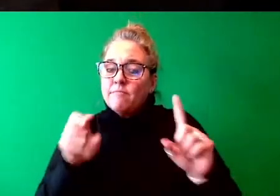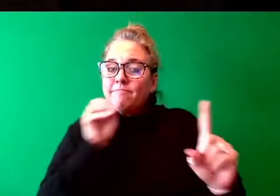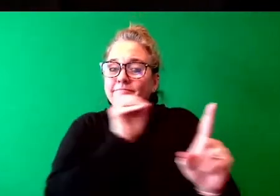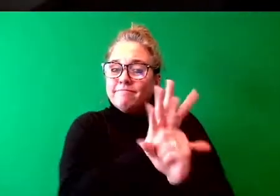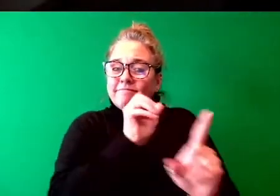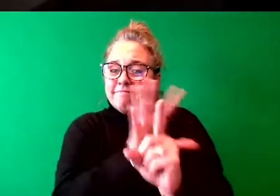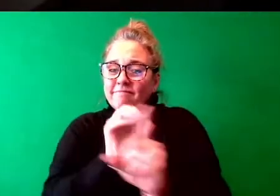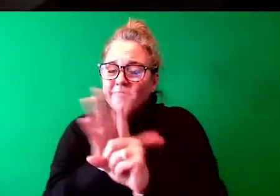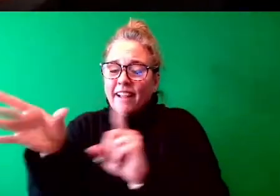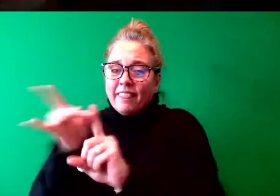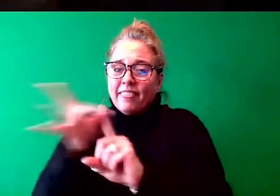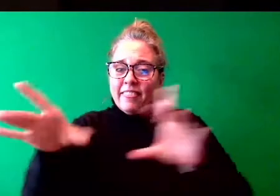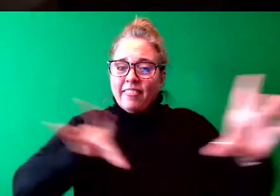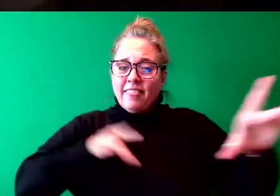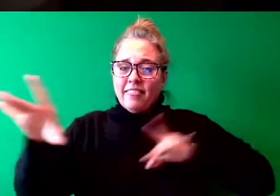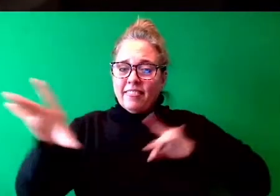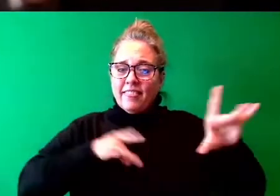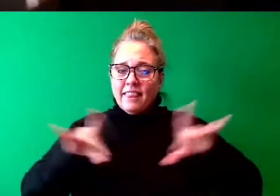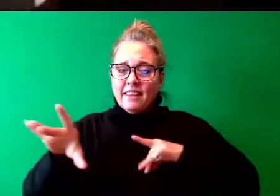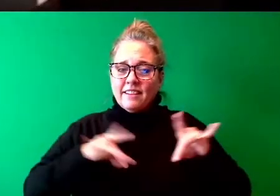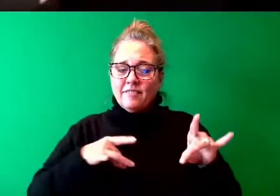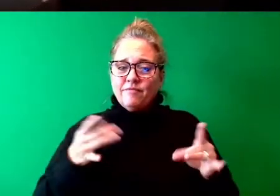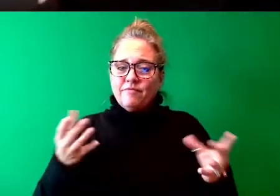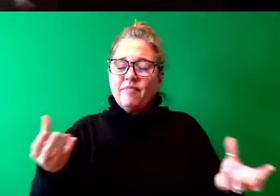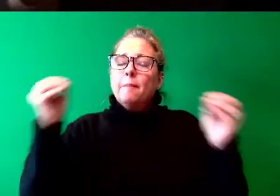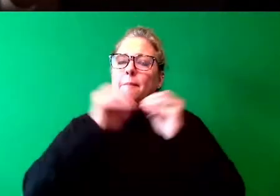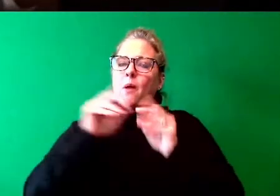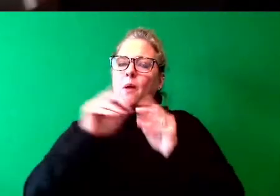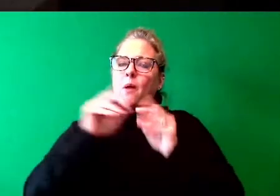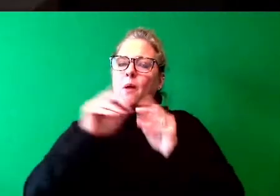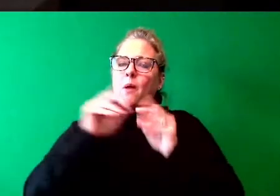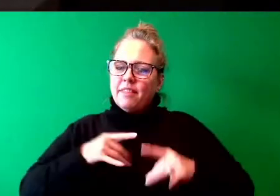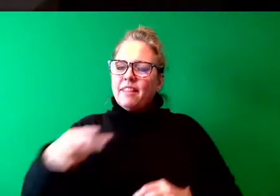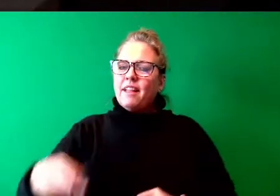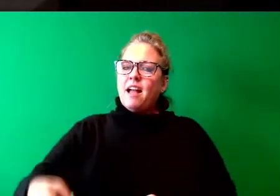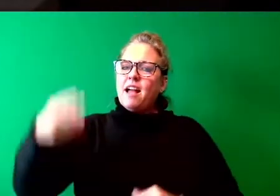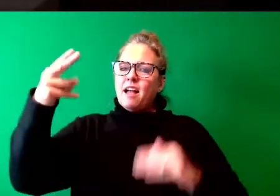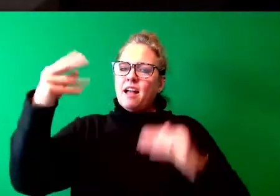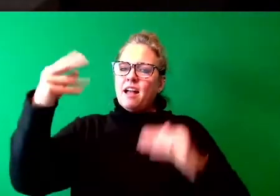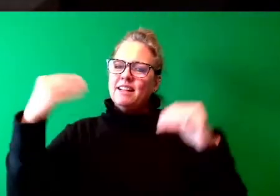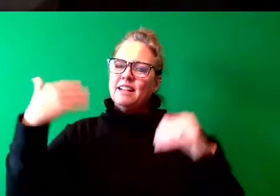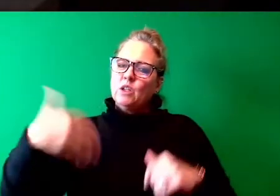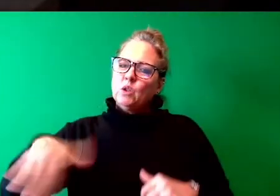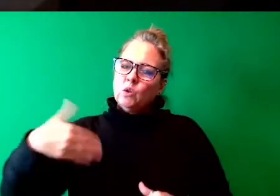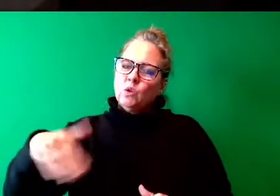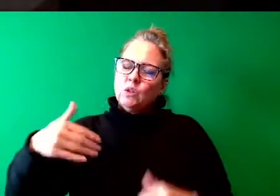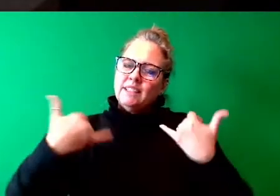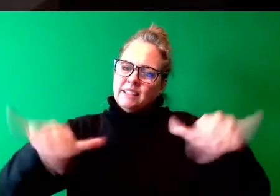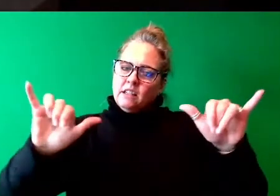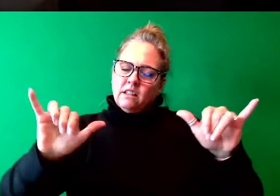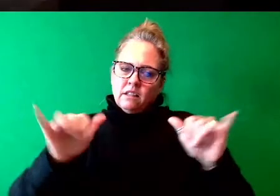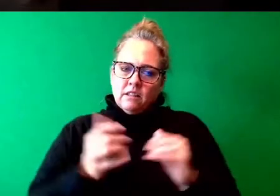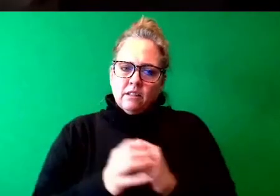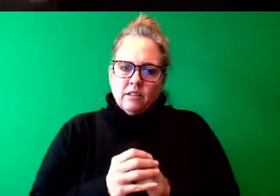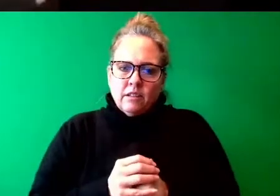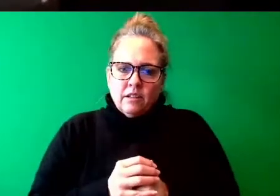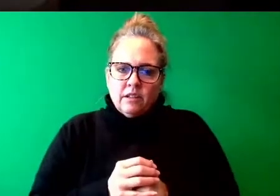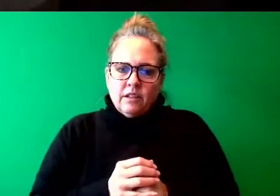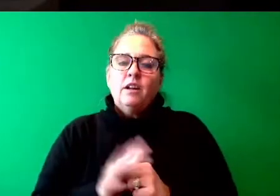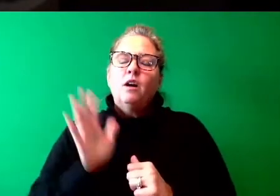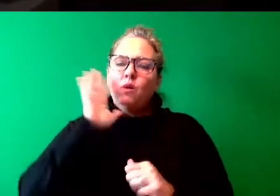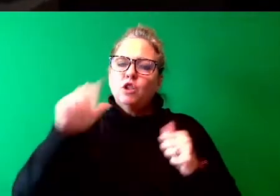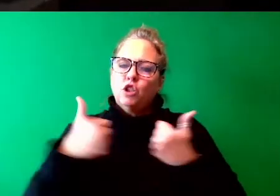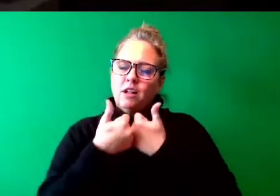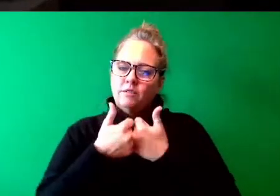If the exposure is consistent and not only consistent but high level, that protection from vaccine is going to be